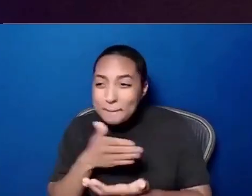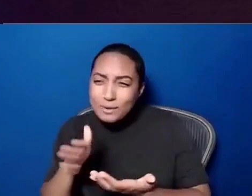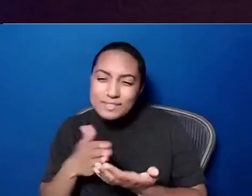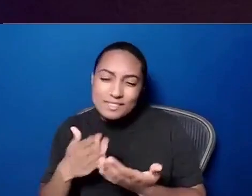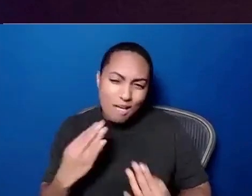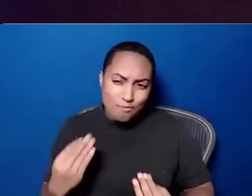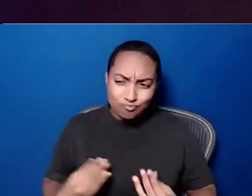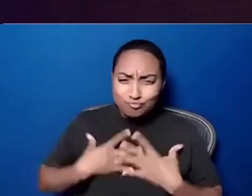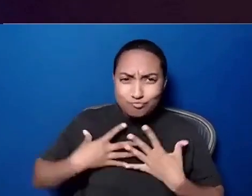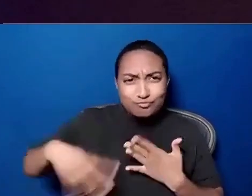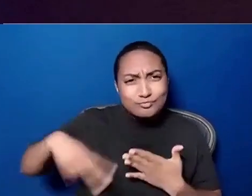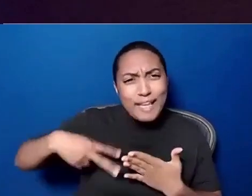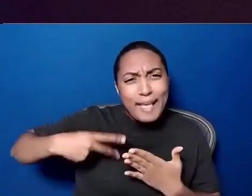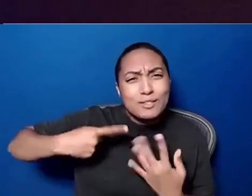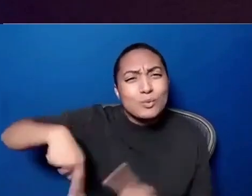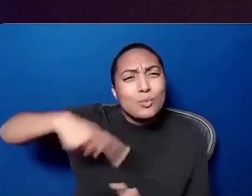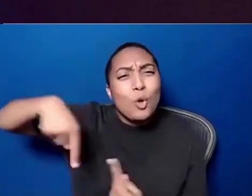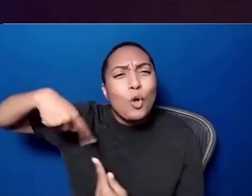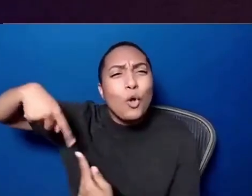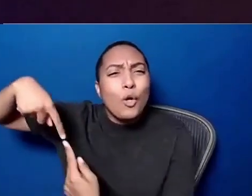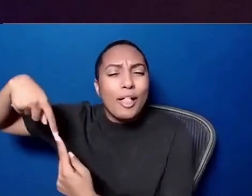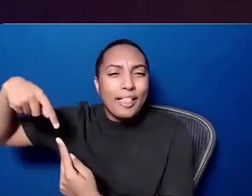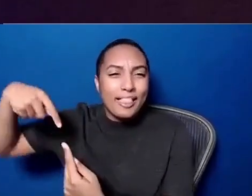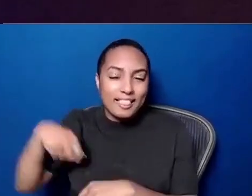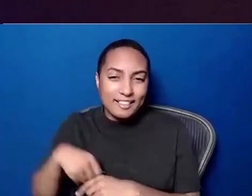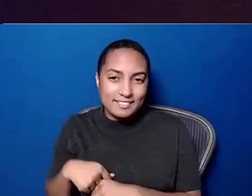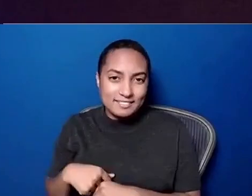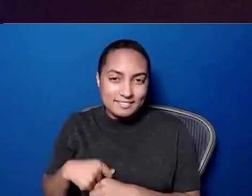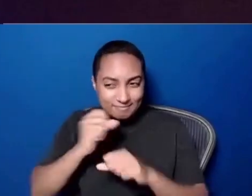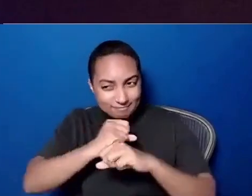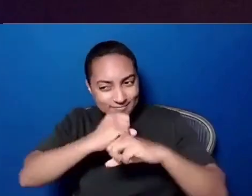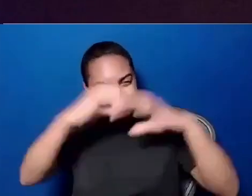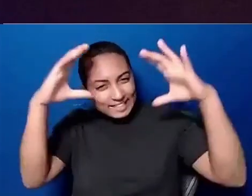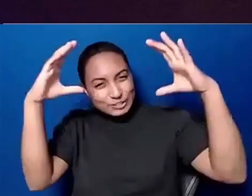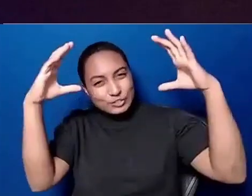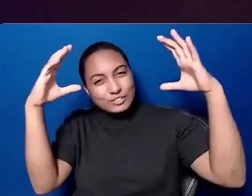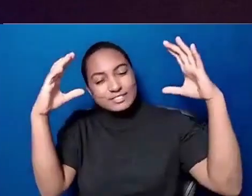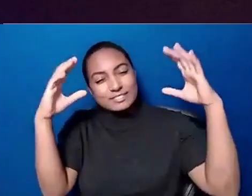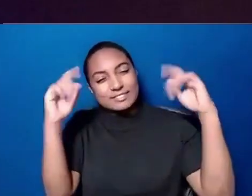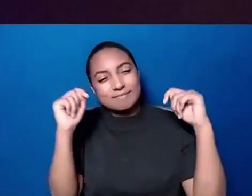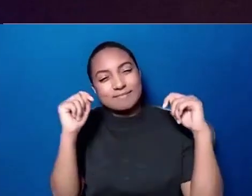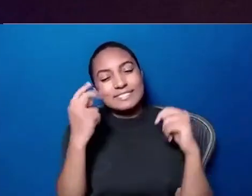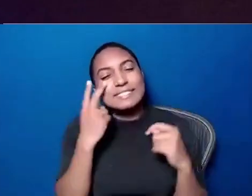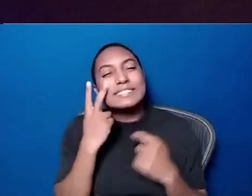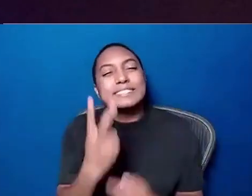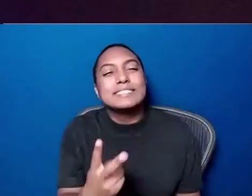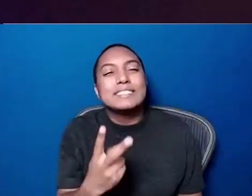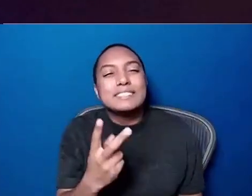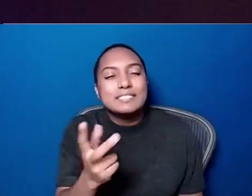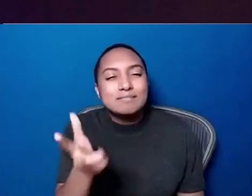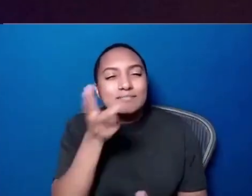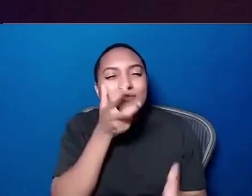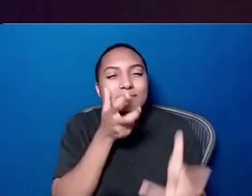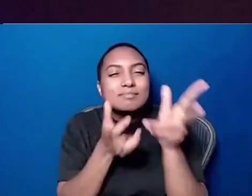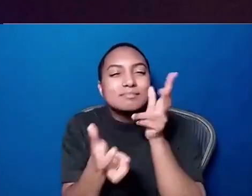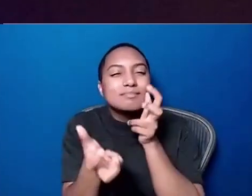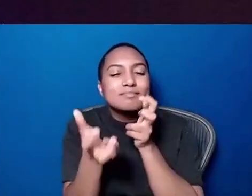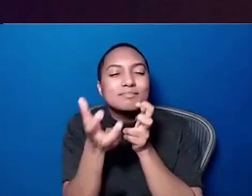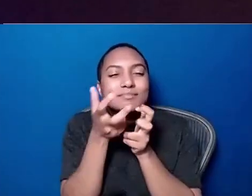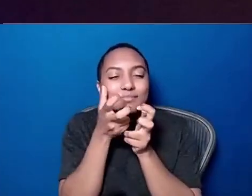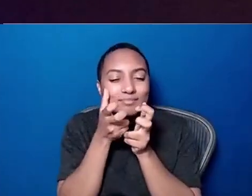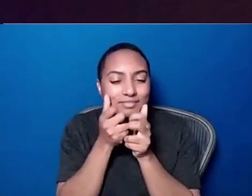as you are able, or imagine it, see it. See it. I will see it with